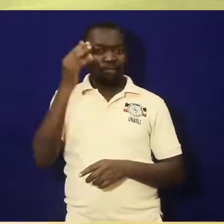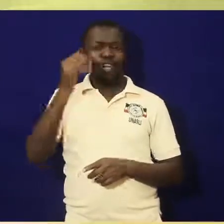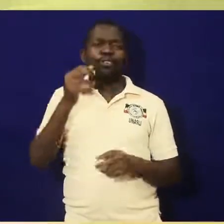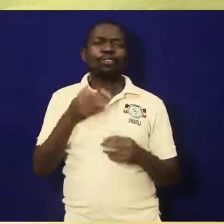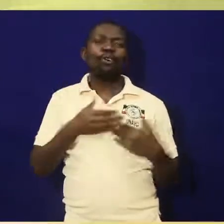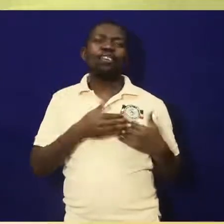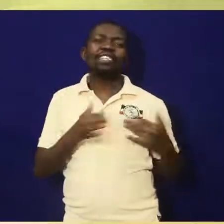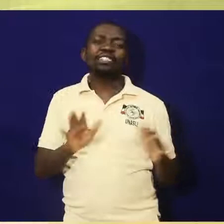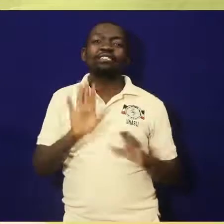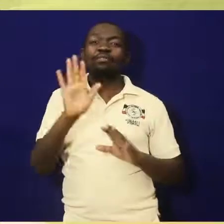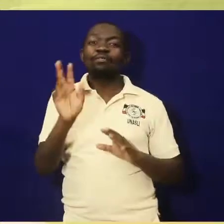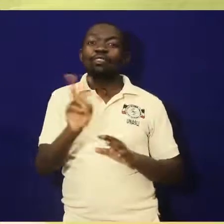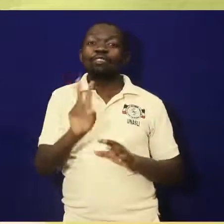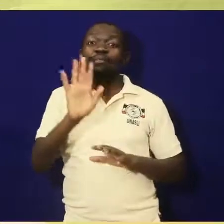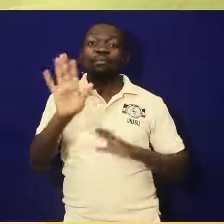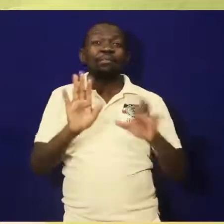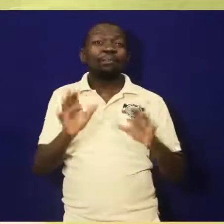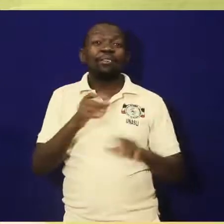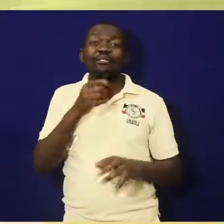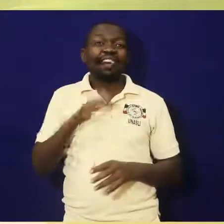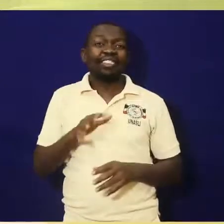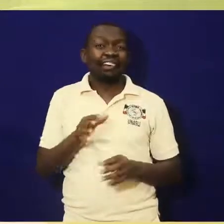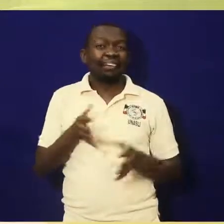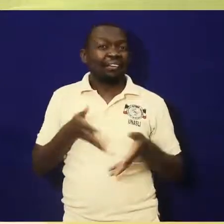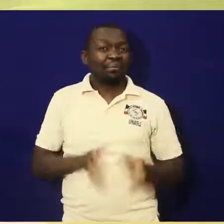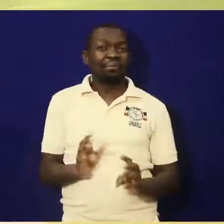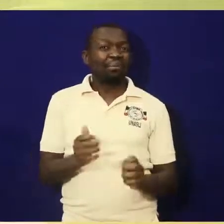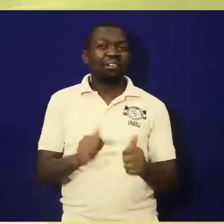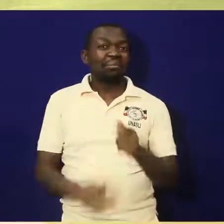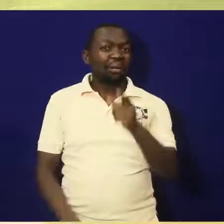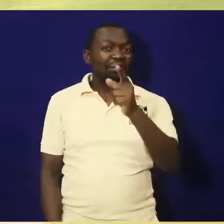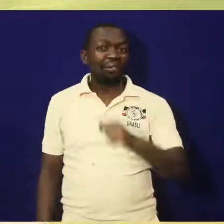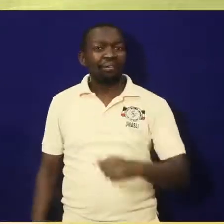your dad was not yet born that time.